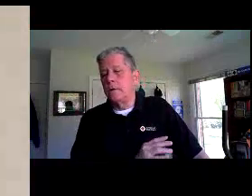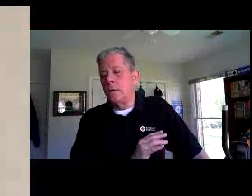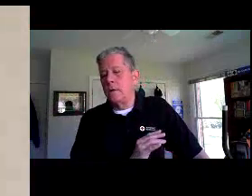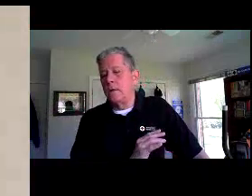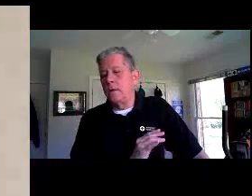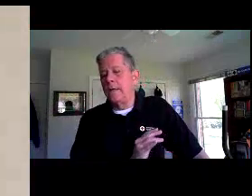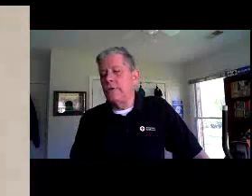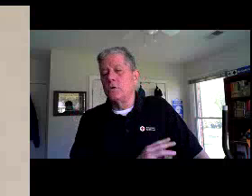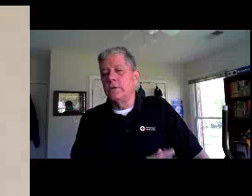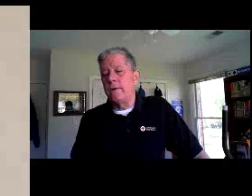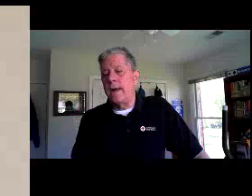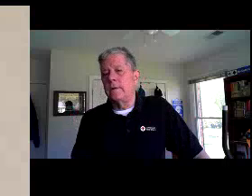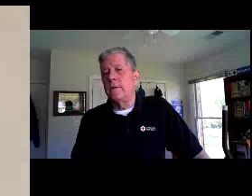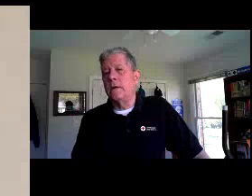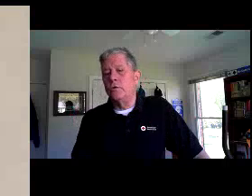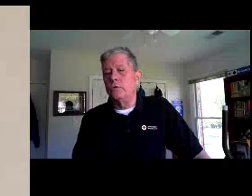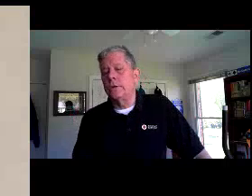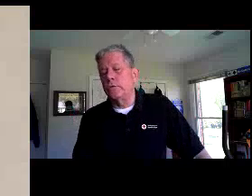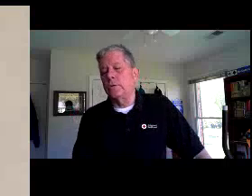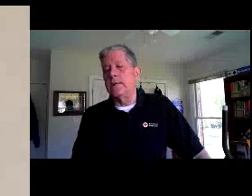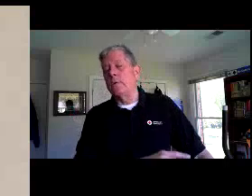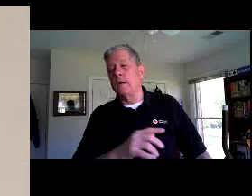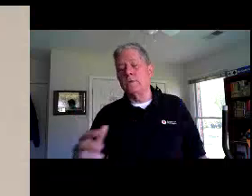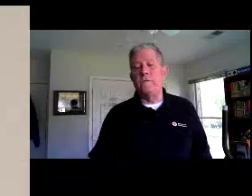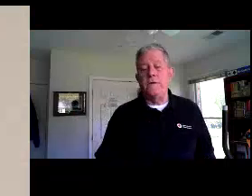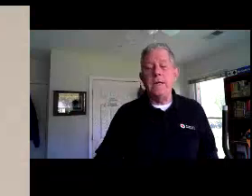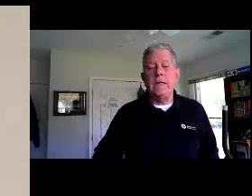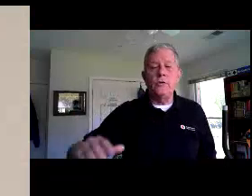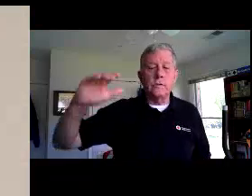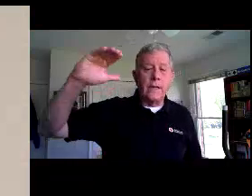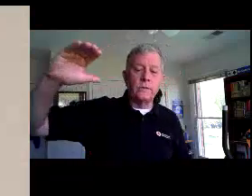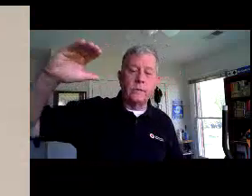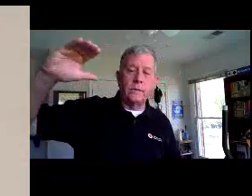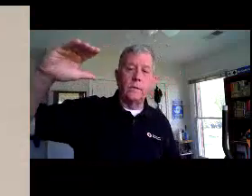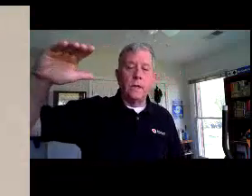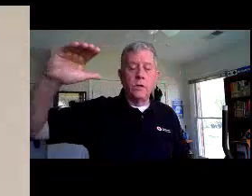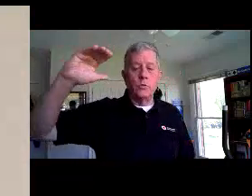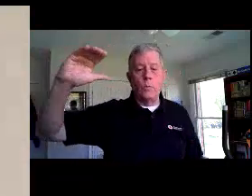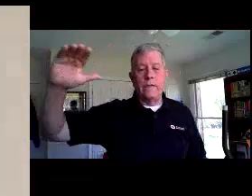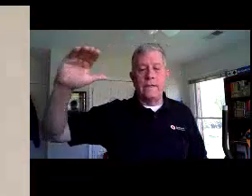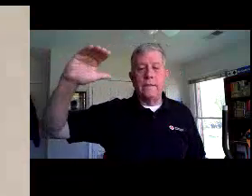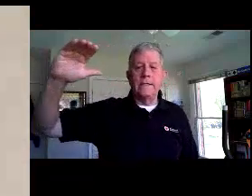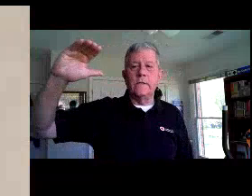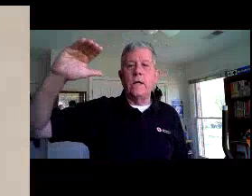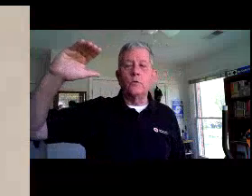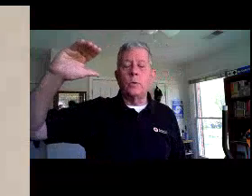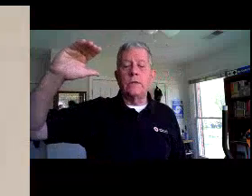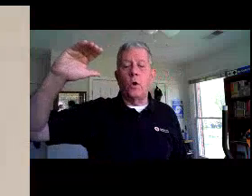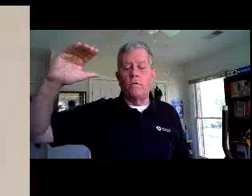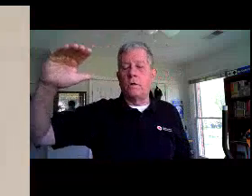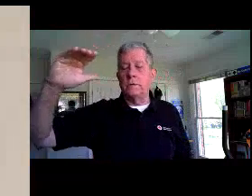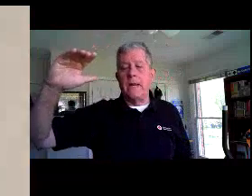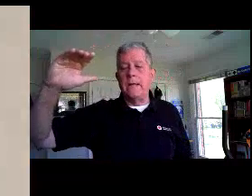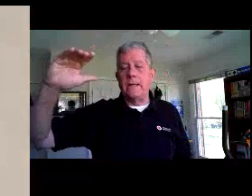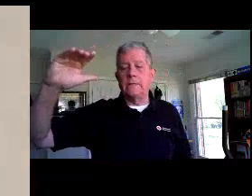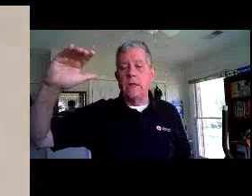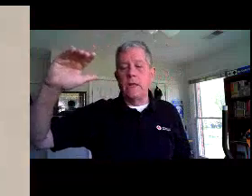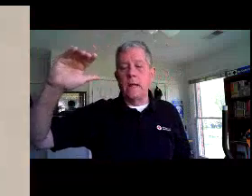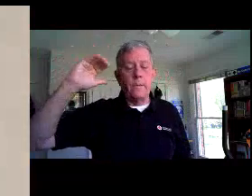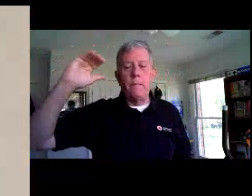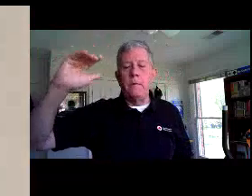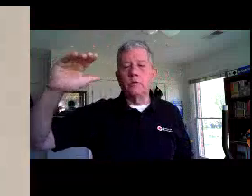other NGOs that are out there that can do sheltering. Now, when it comes to feeding, you say, here's what we think here's what the overall